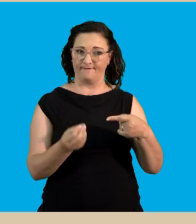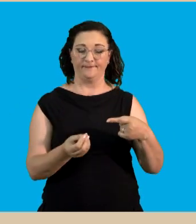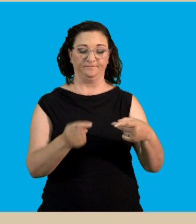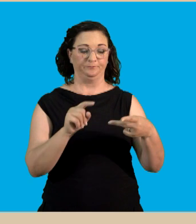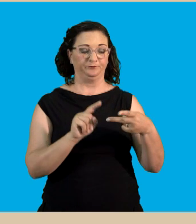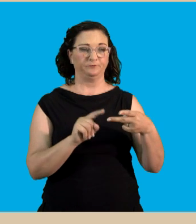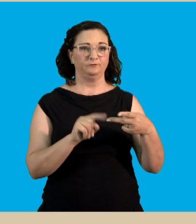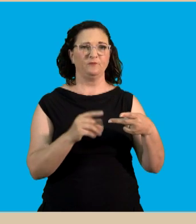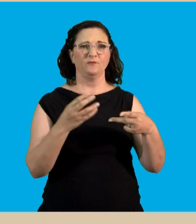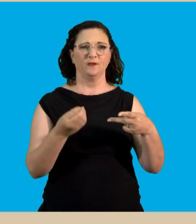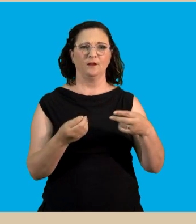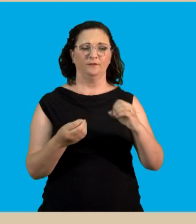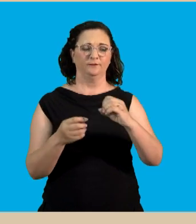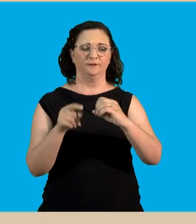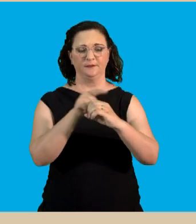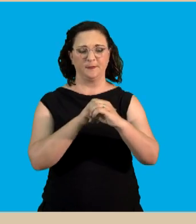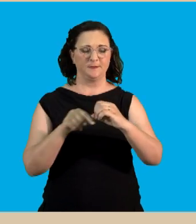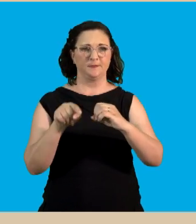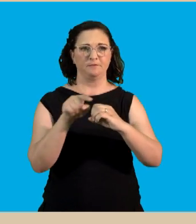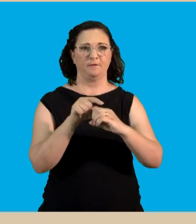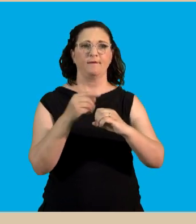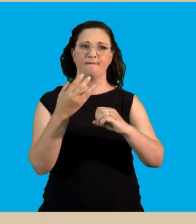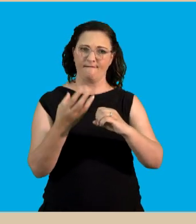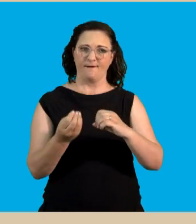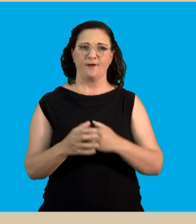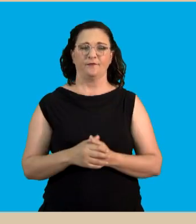are spherical in shape. So